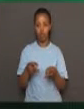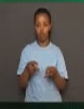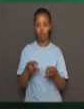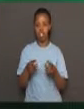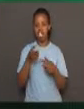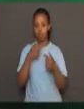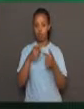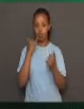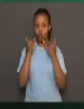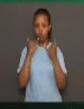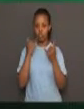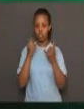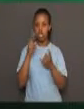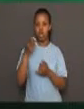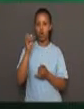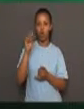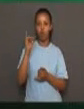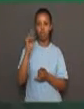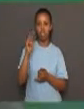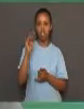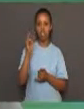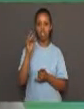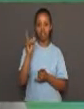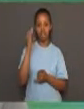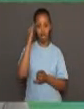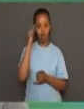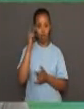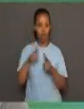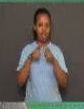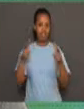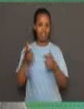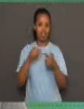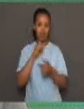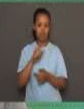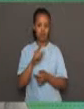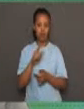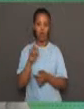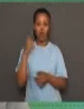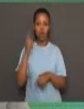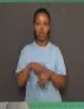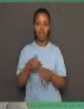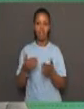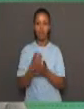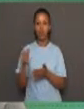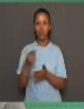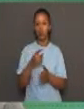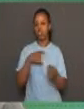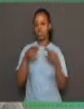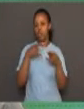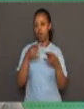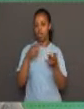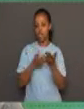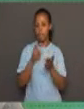the hominid brain has gotten bigger. As every new and advanced species